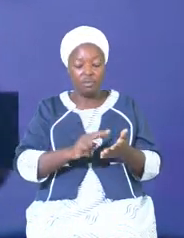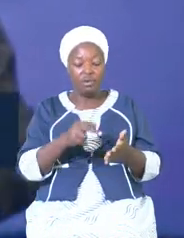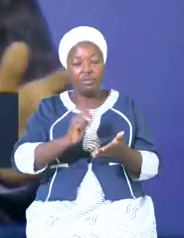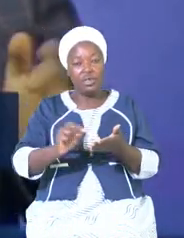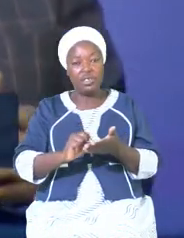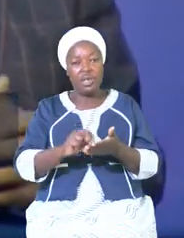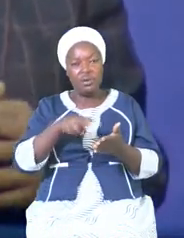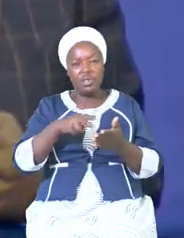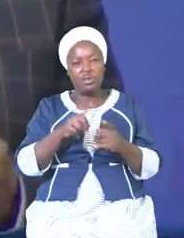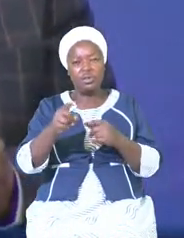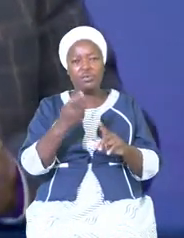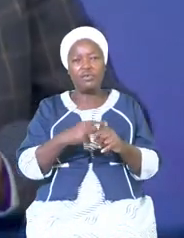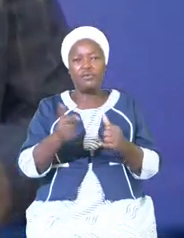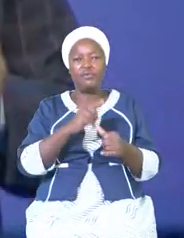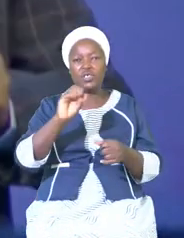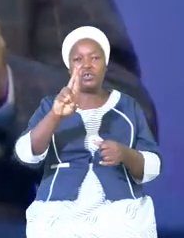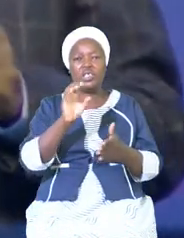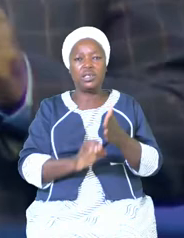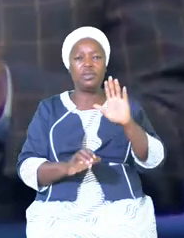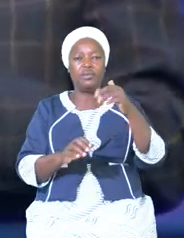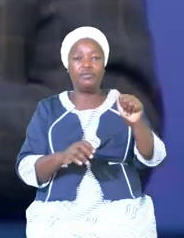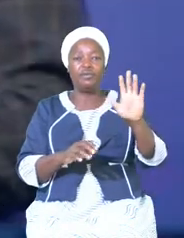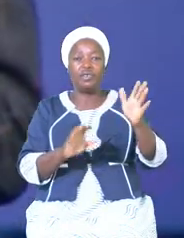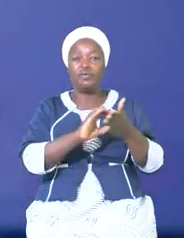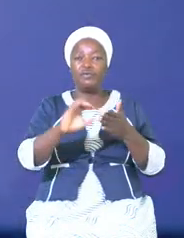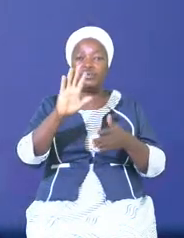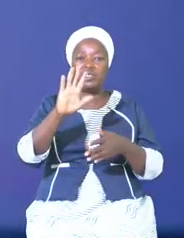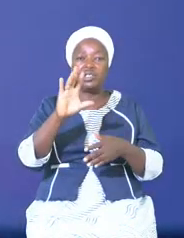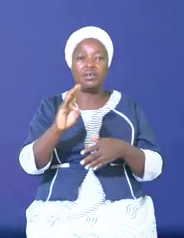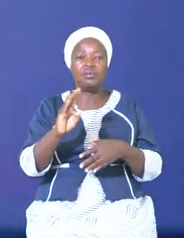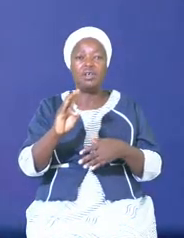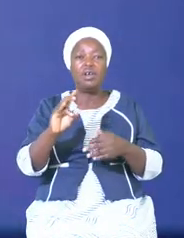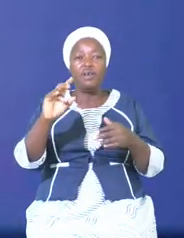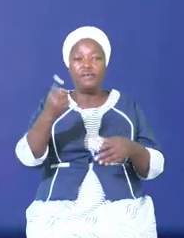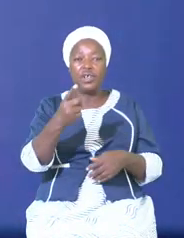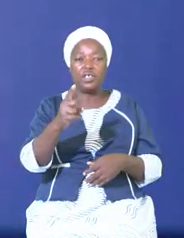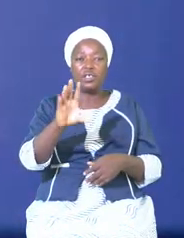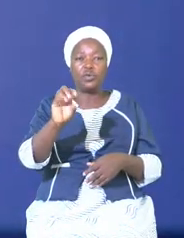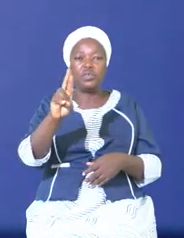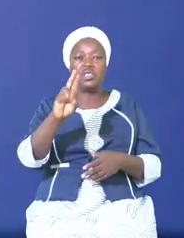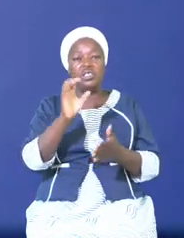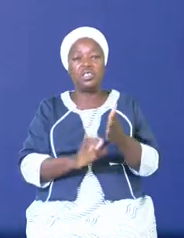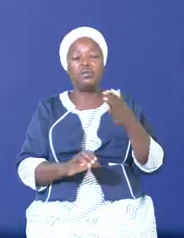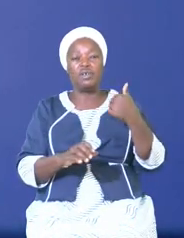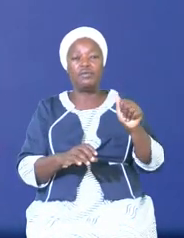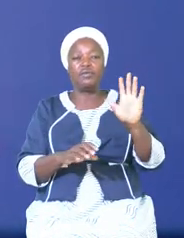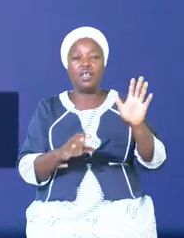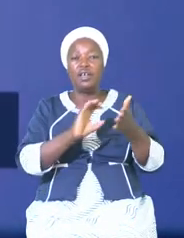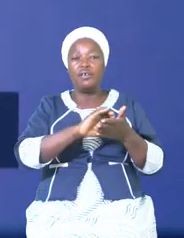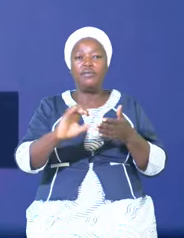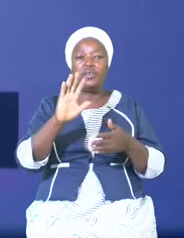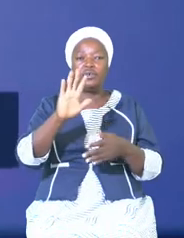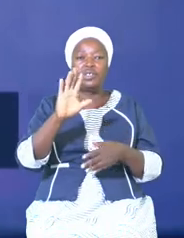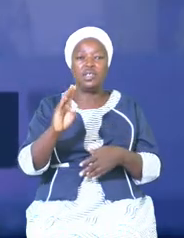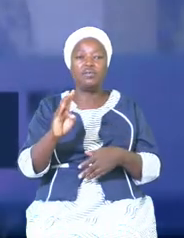15, verse 57. 1 Corinthians chapter 15, verse 57.